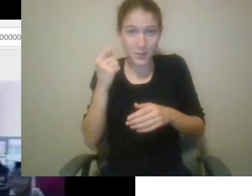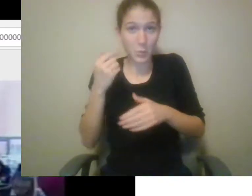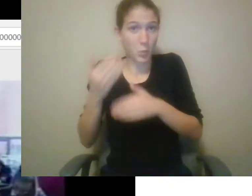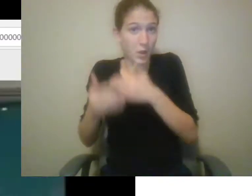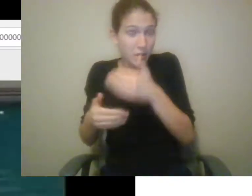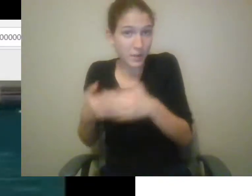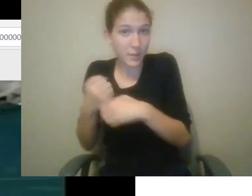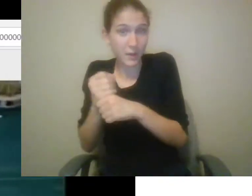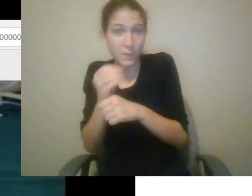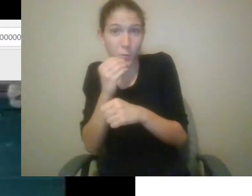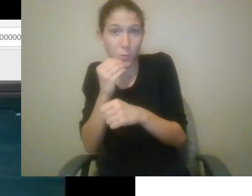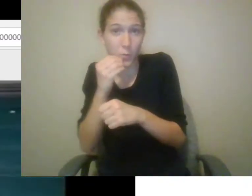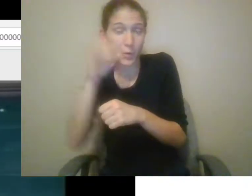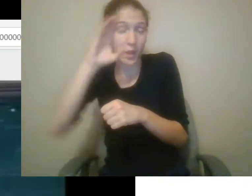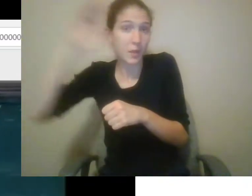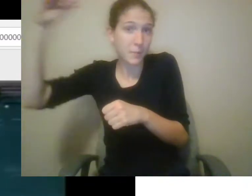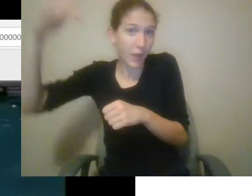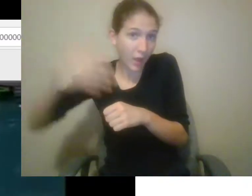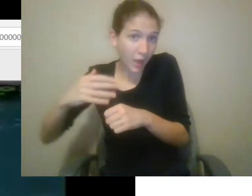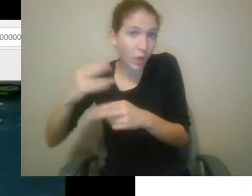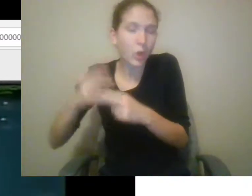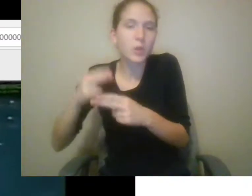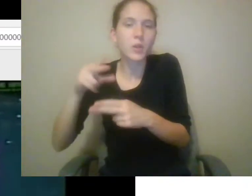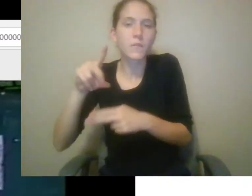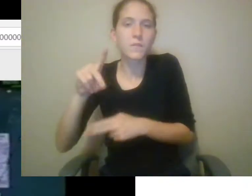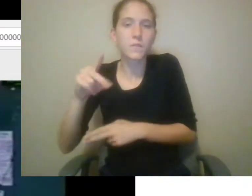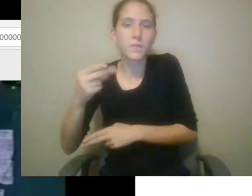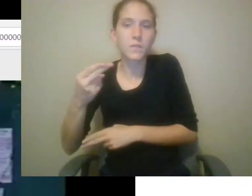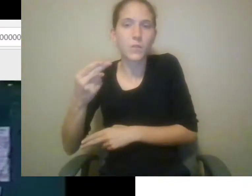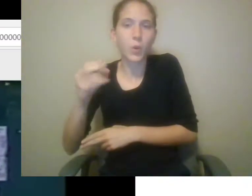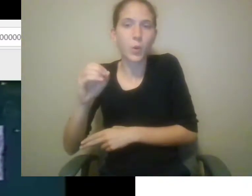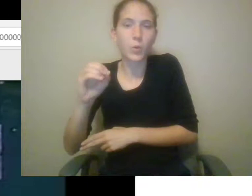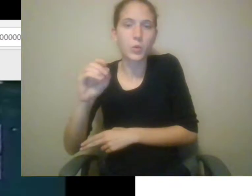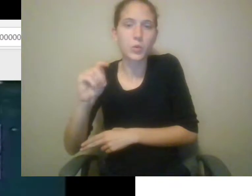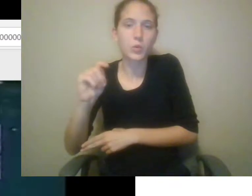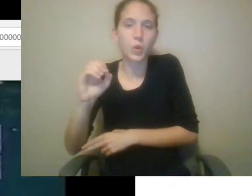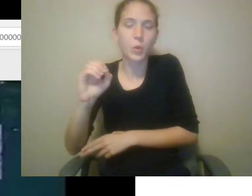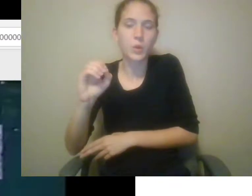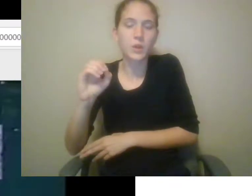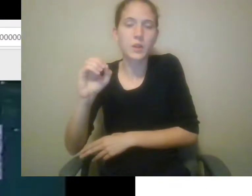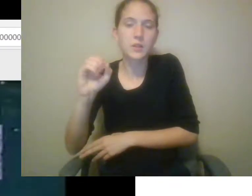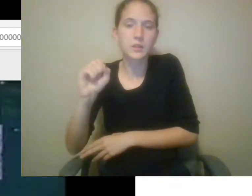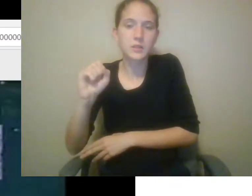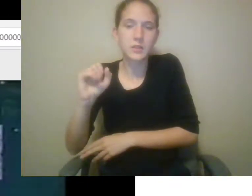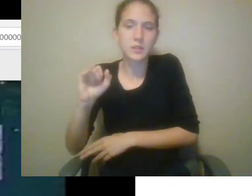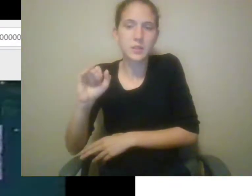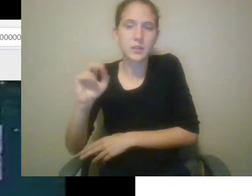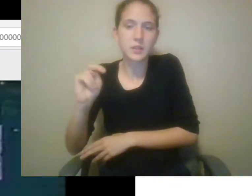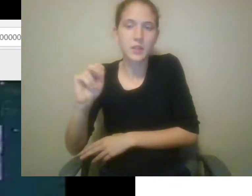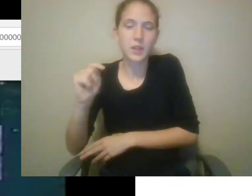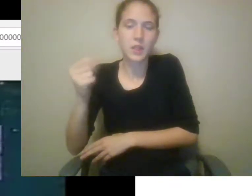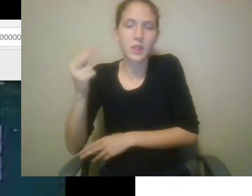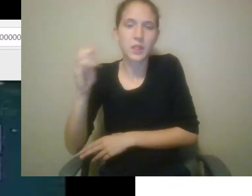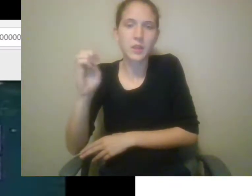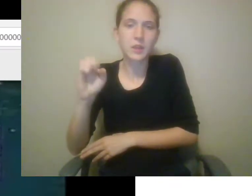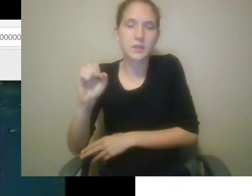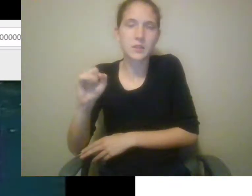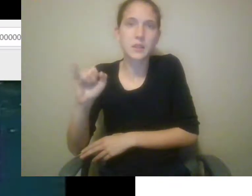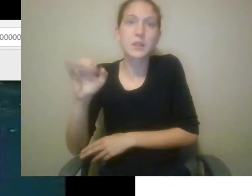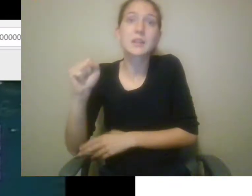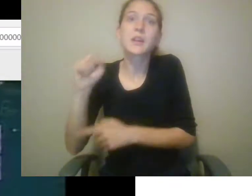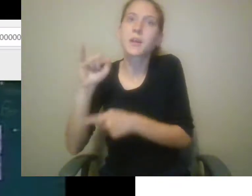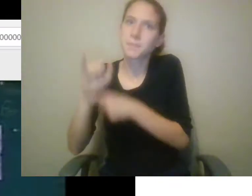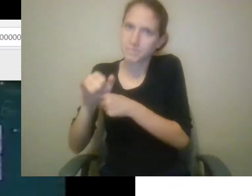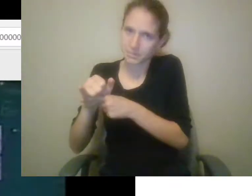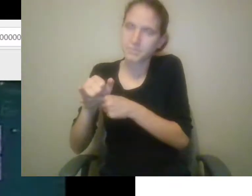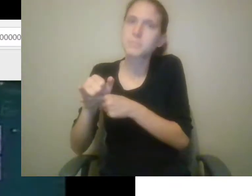Okay, photosynthesis is the name of this process. And it is a very, very important process. If this process did not